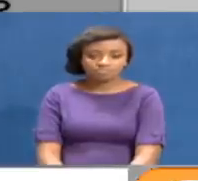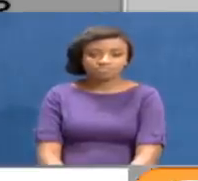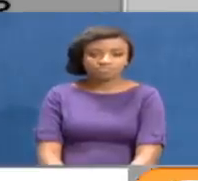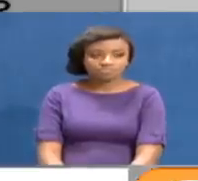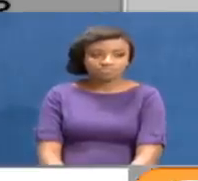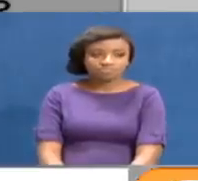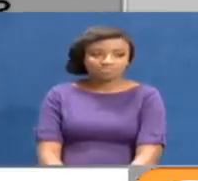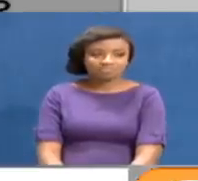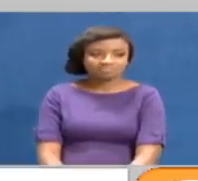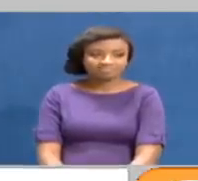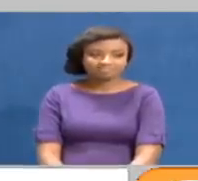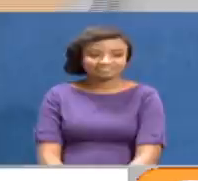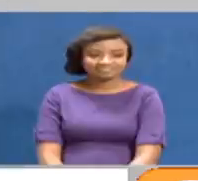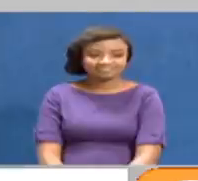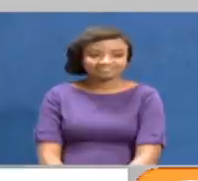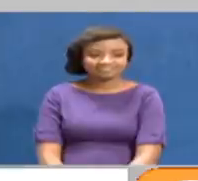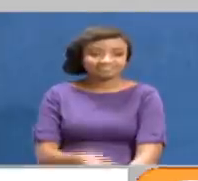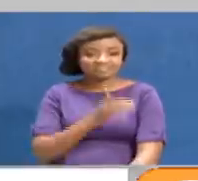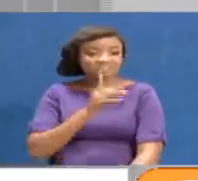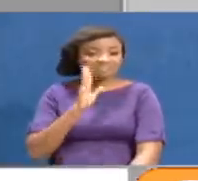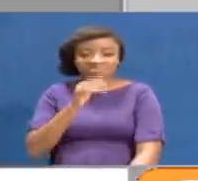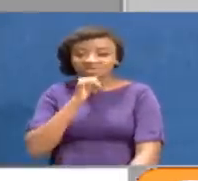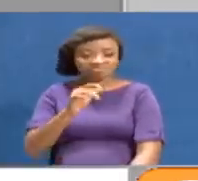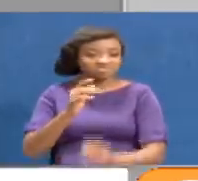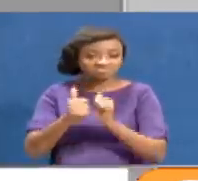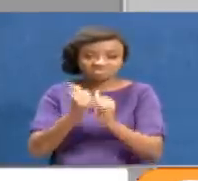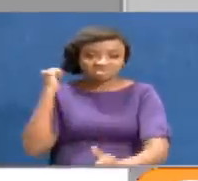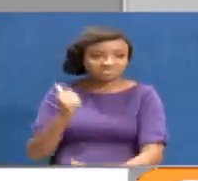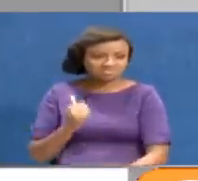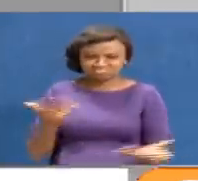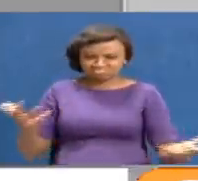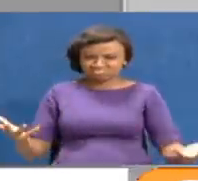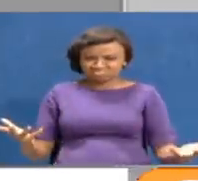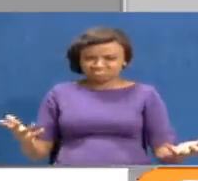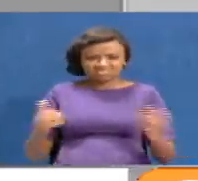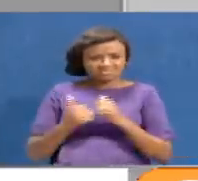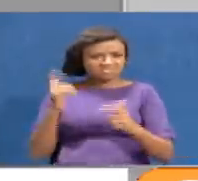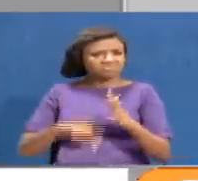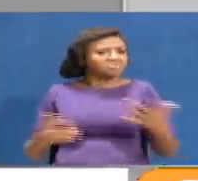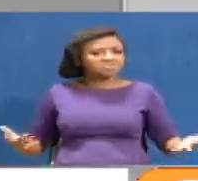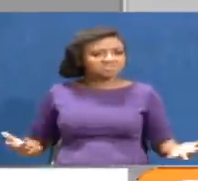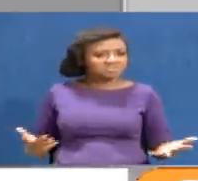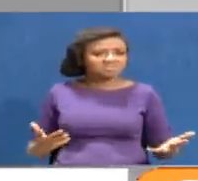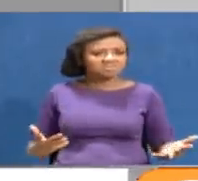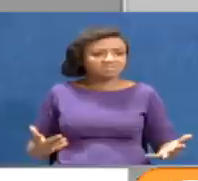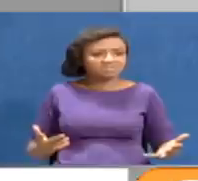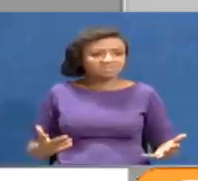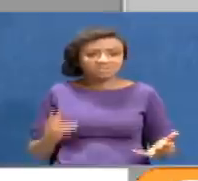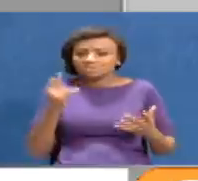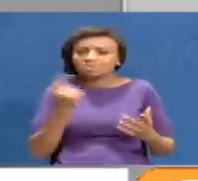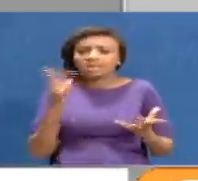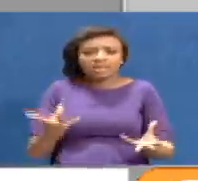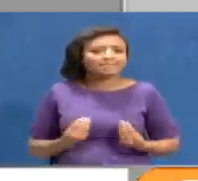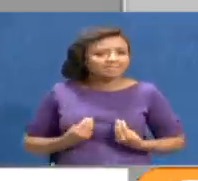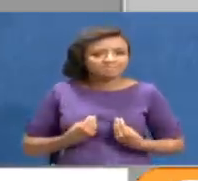results? Nobody will reject. Wow, sure are you that they will not? No, there's a whole spirit of, you know, people who